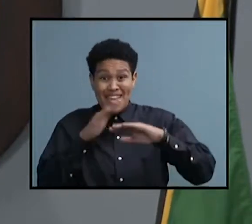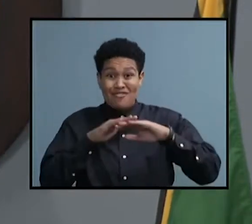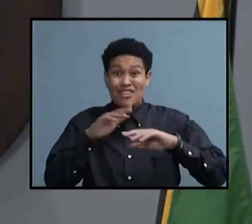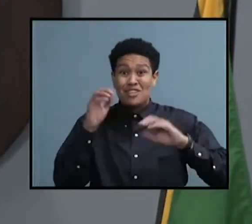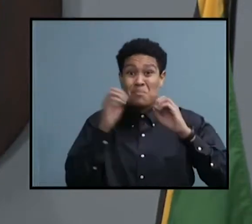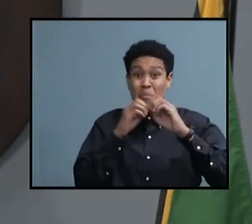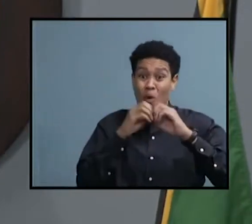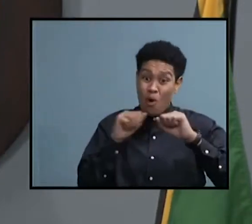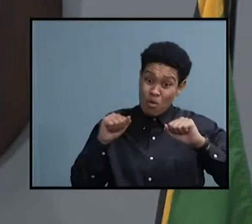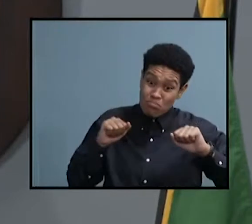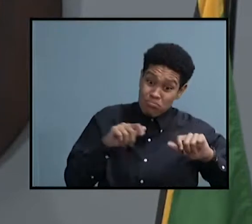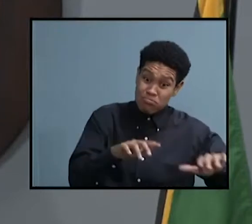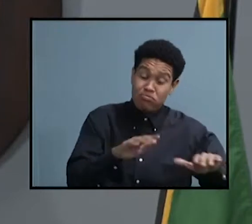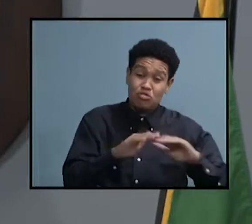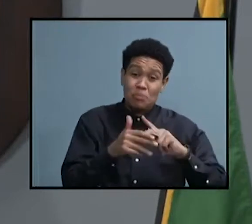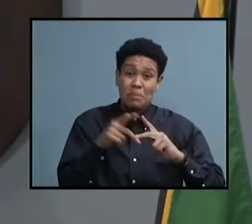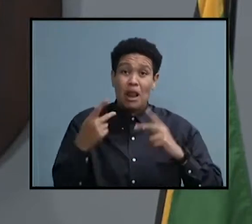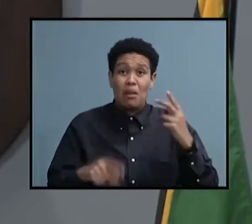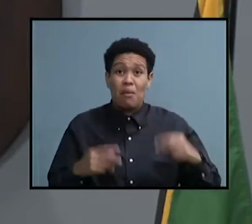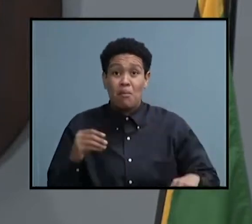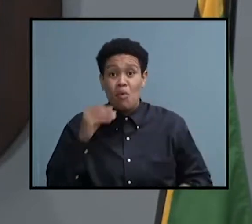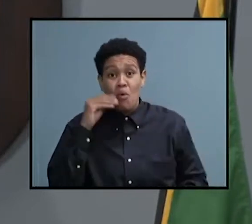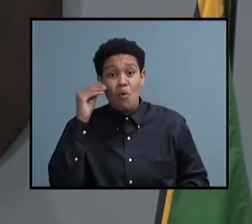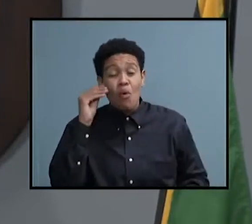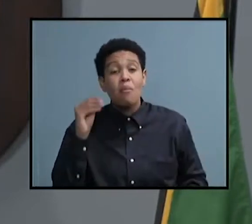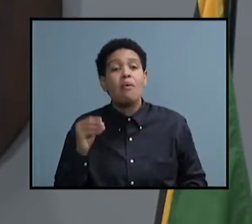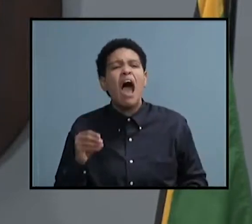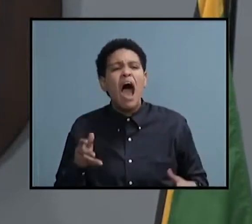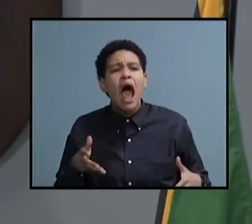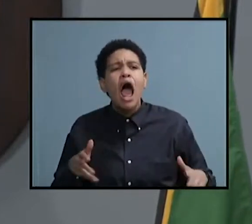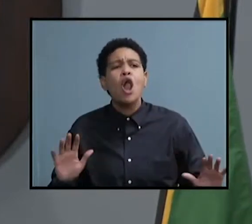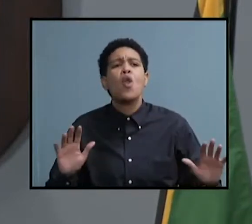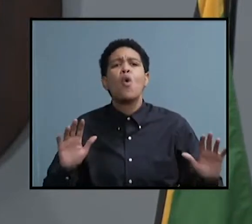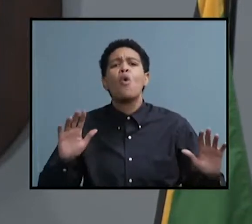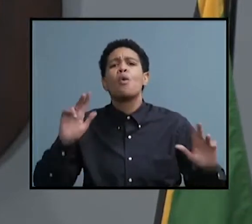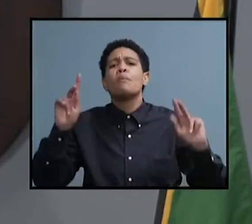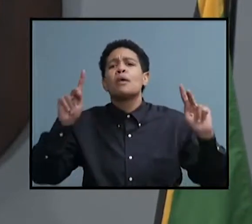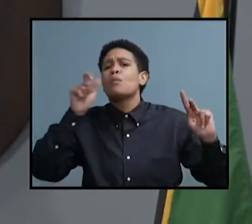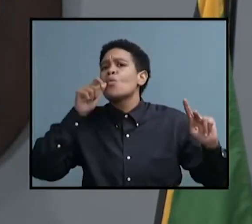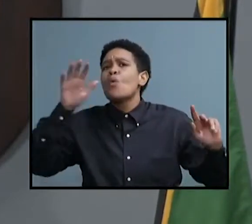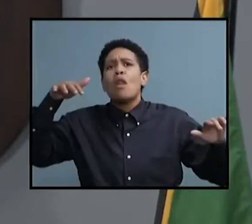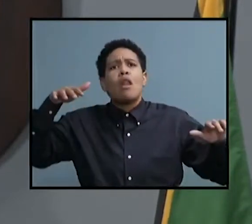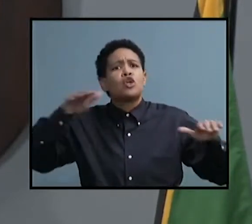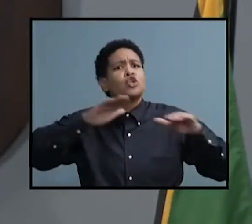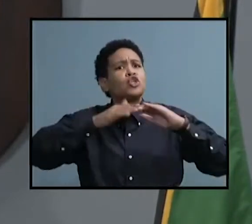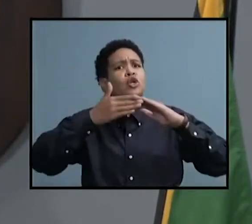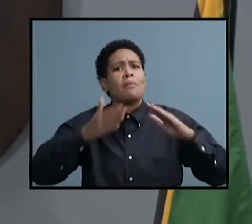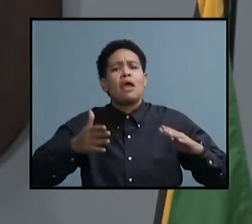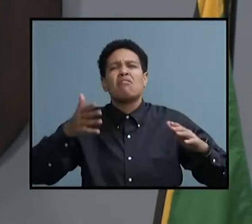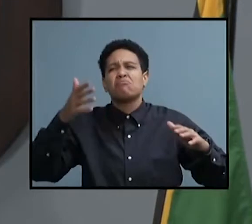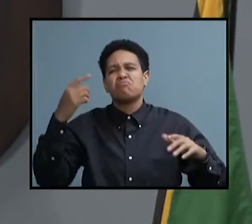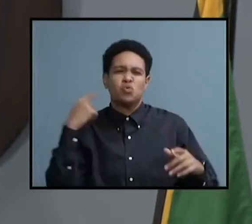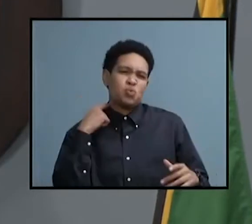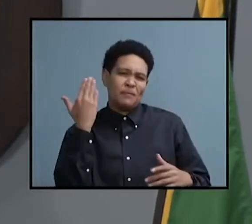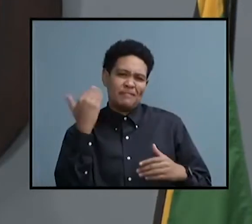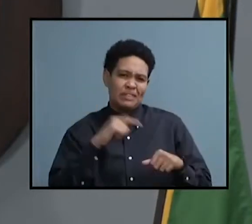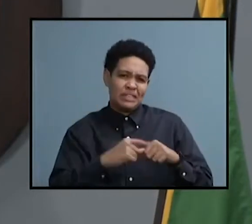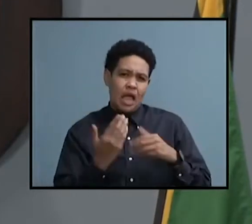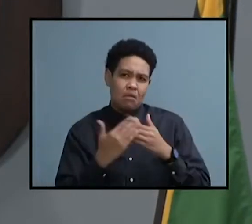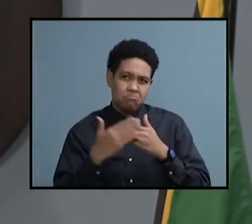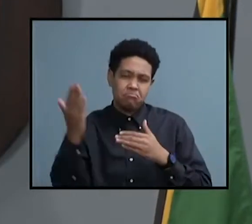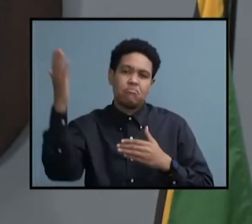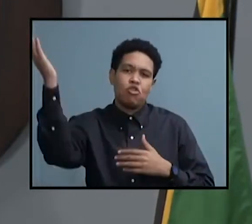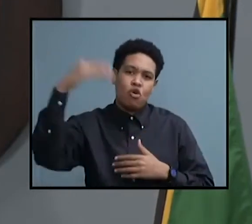of Jamaicans and then move to allow non-nationals effective June 15 to